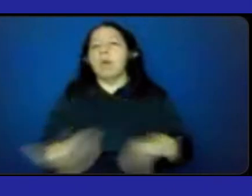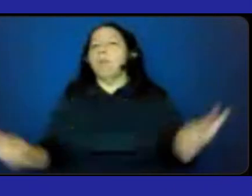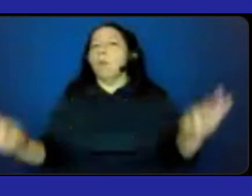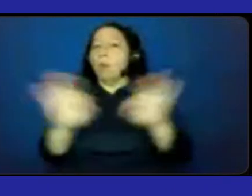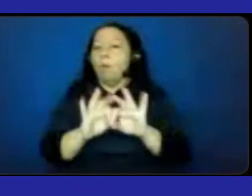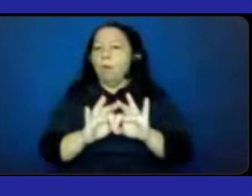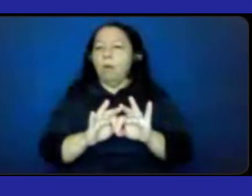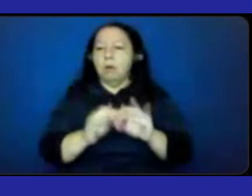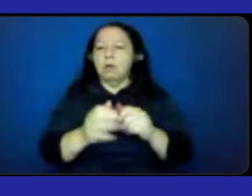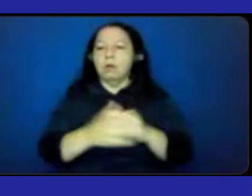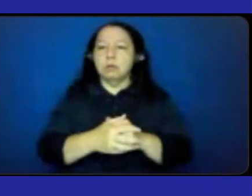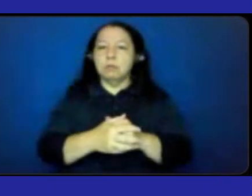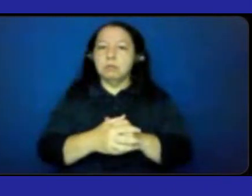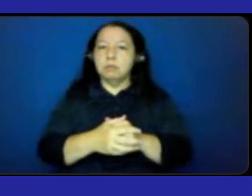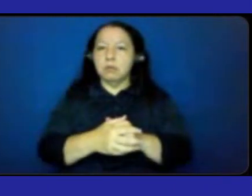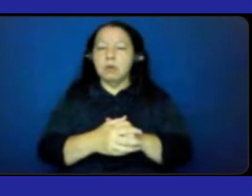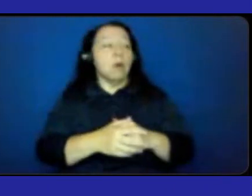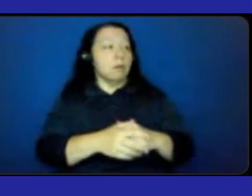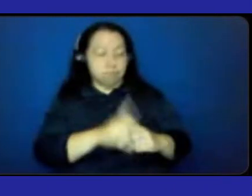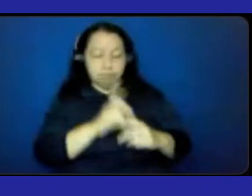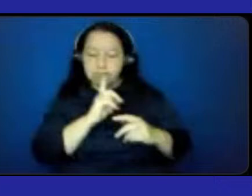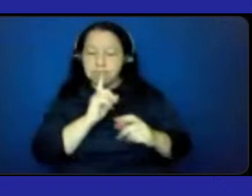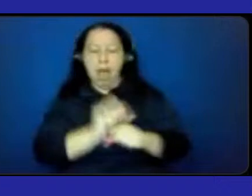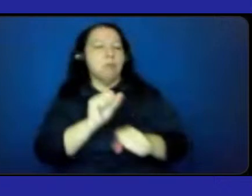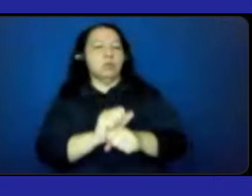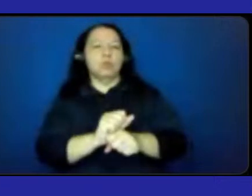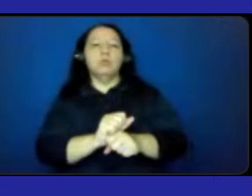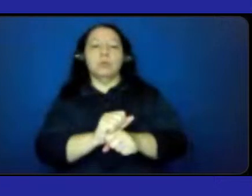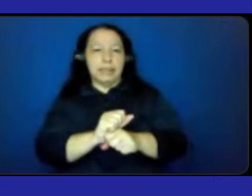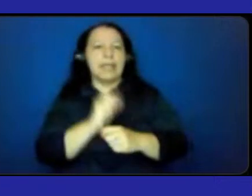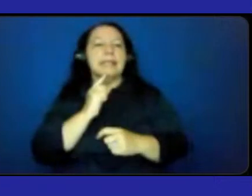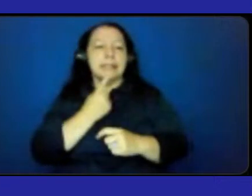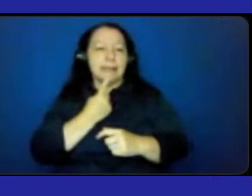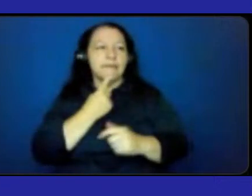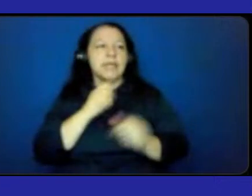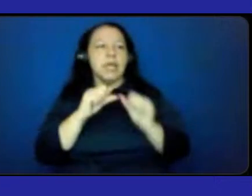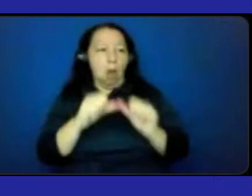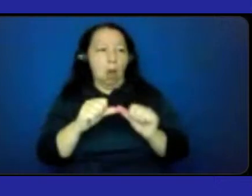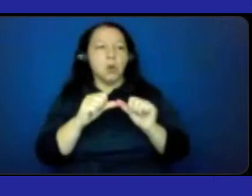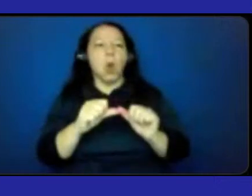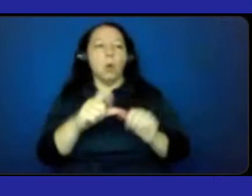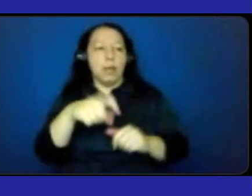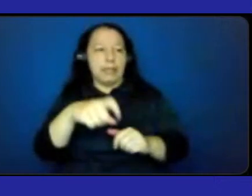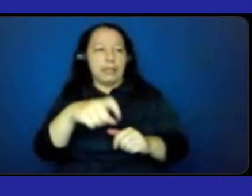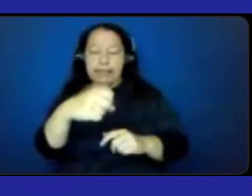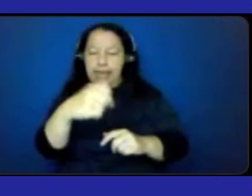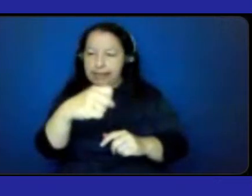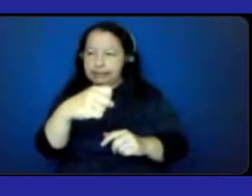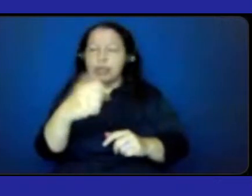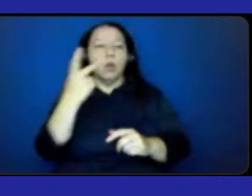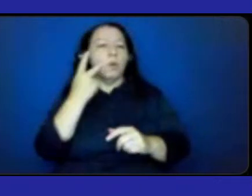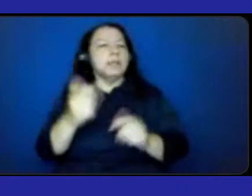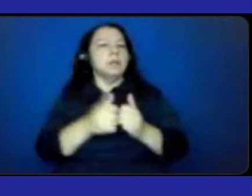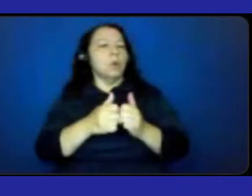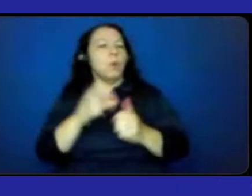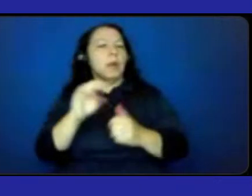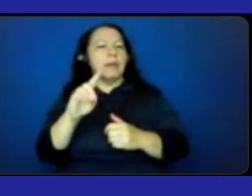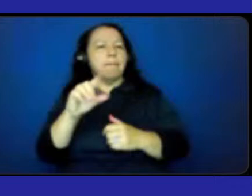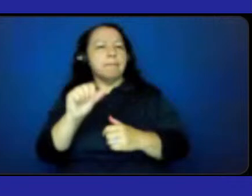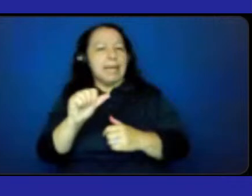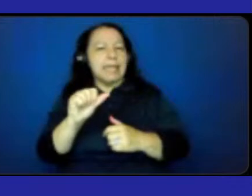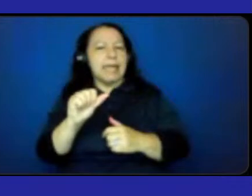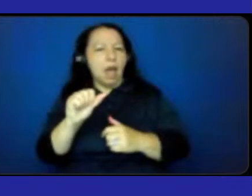Yeah, that is absolutely a significant ongoing need, right? We see that with the media campaigns that the